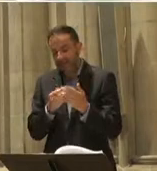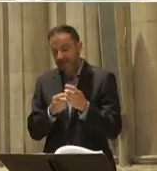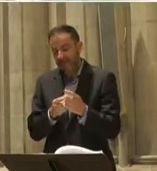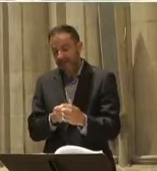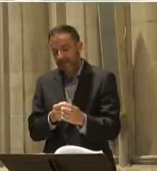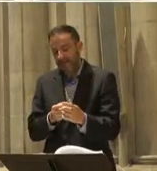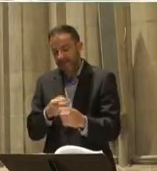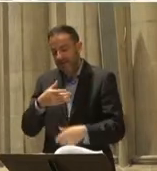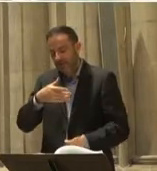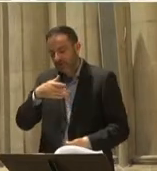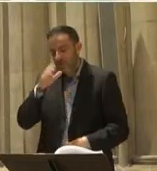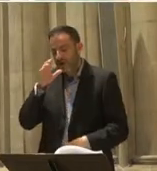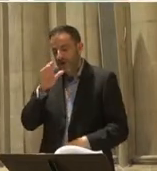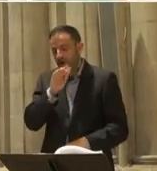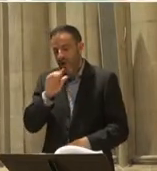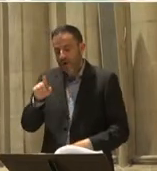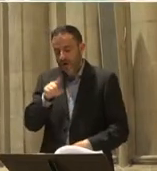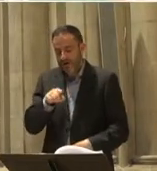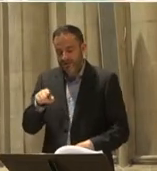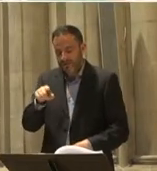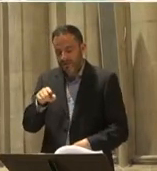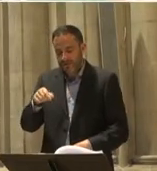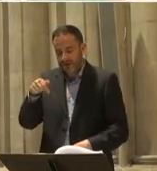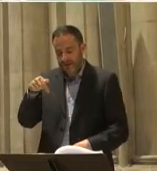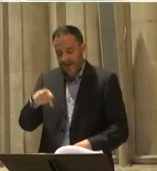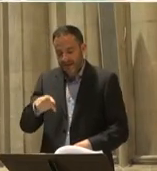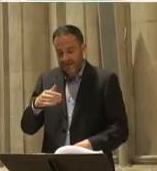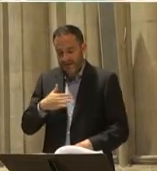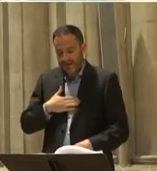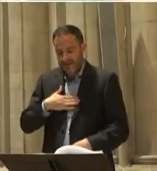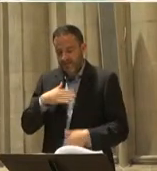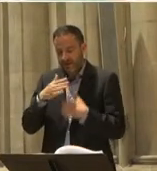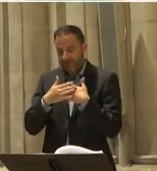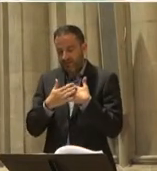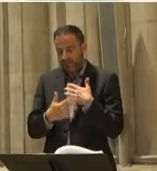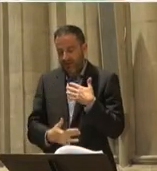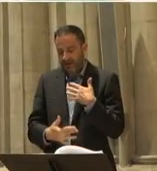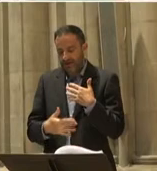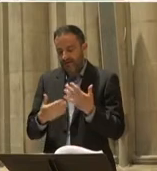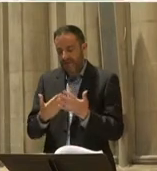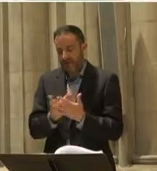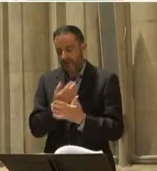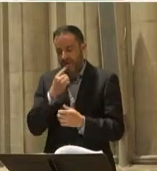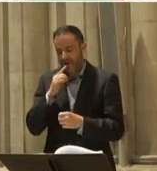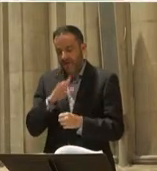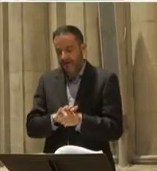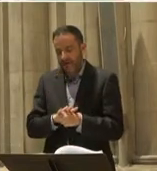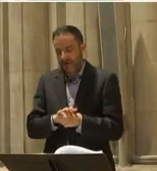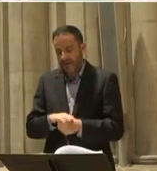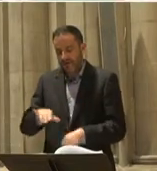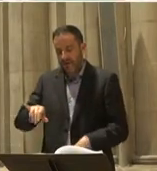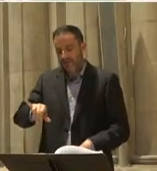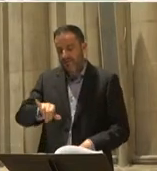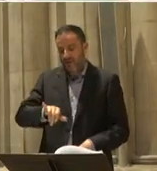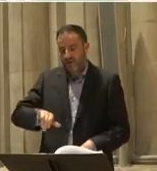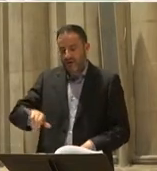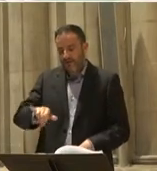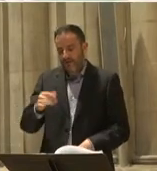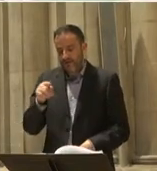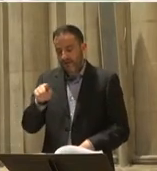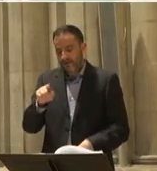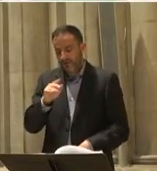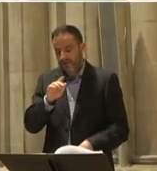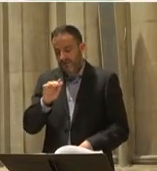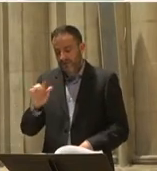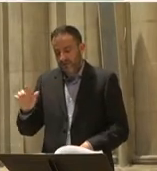said, "Drink this, all of you. This is my blood of the new covenant, which is poured out